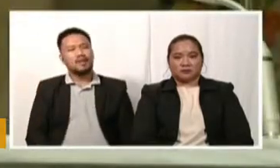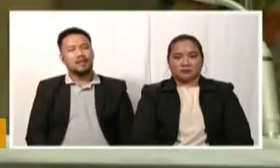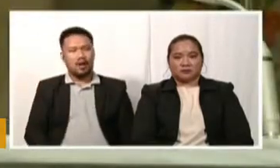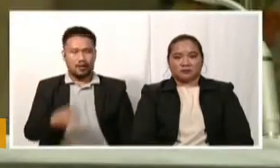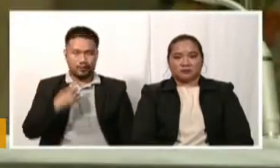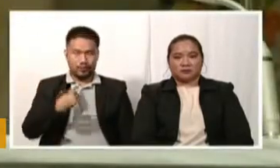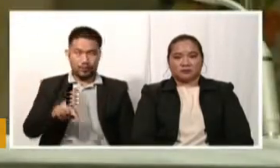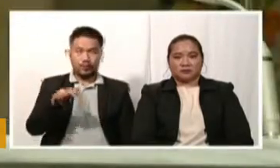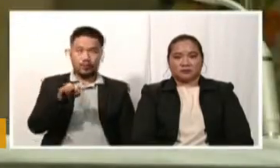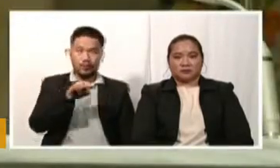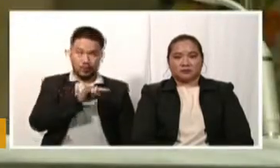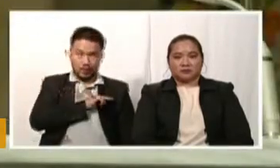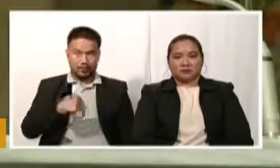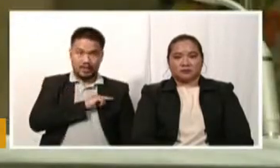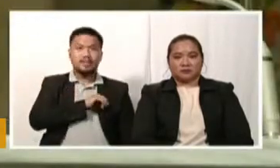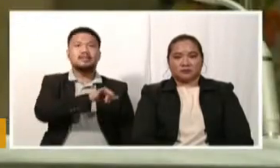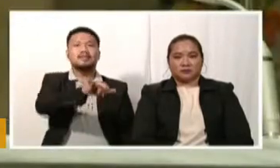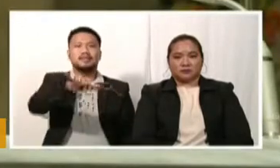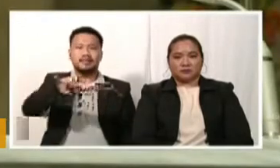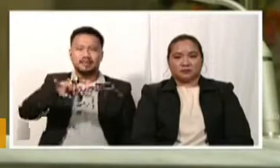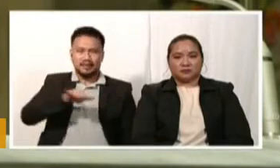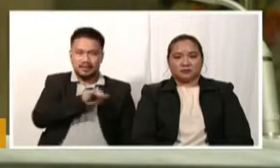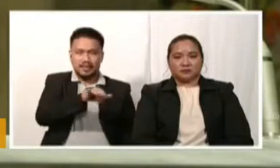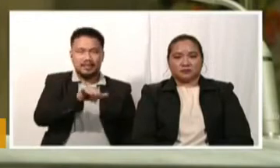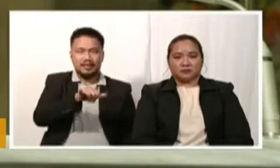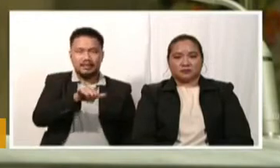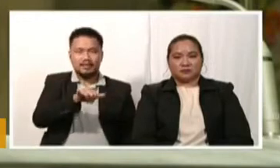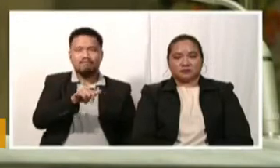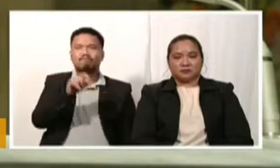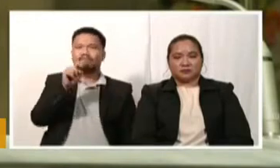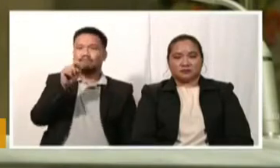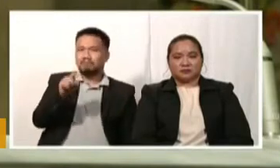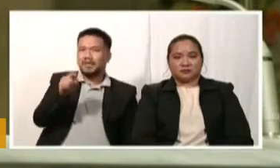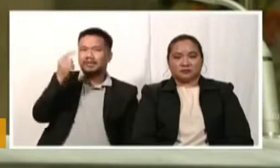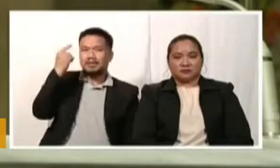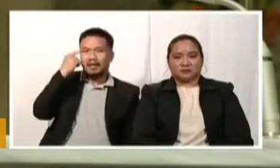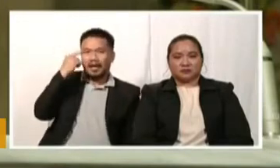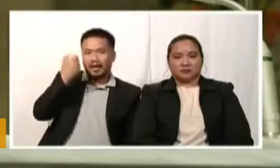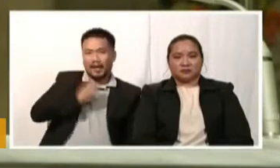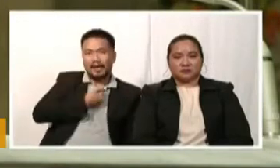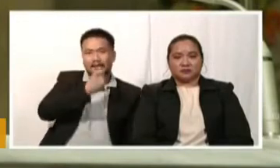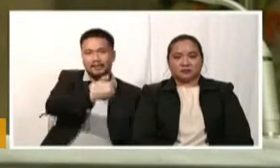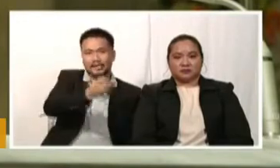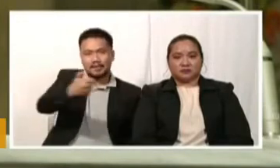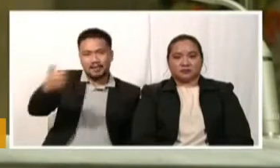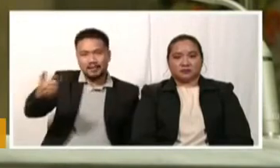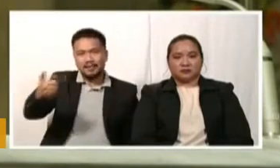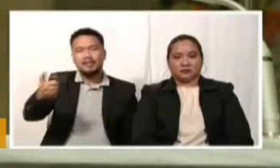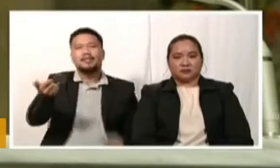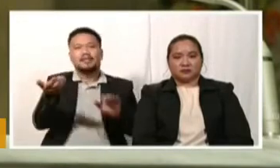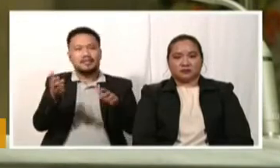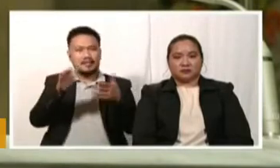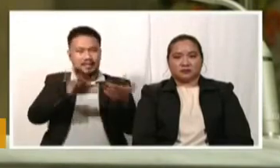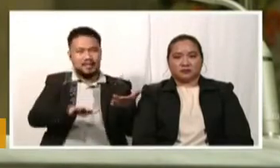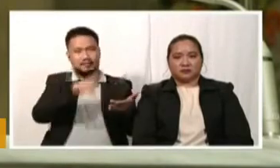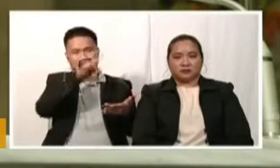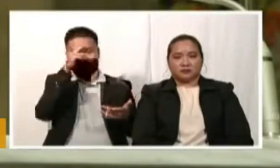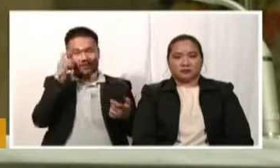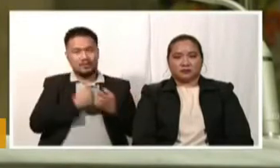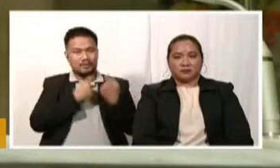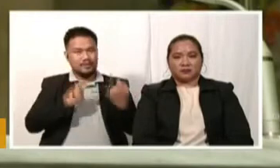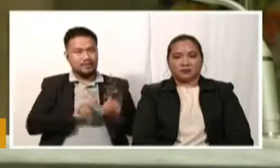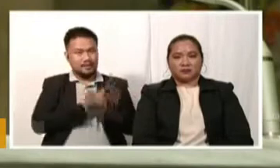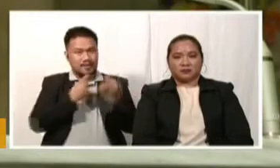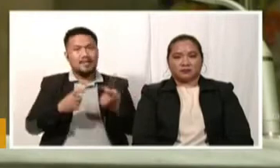Consequently, you too may think of yourselves as being dead to sin